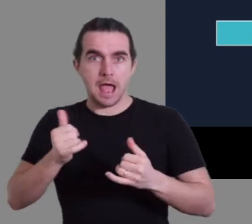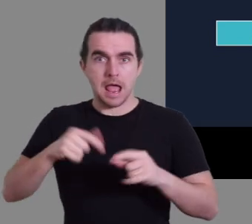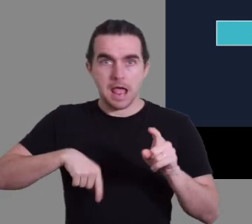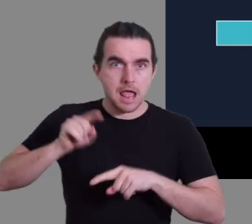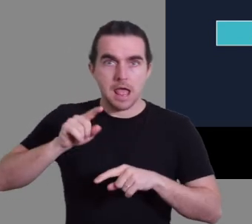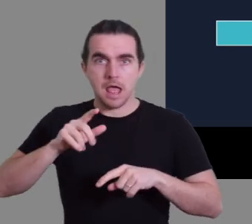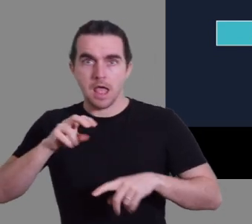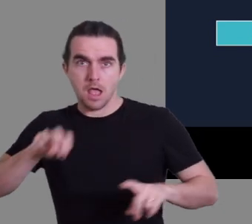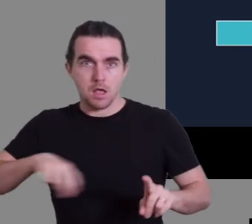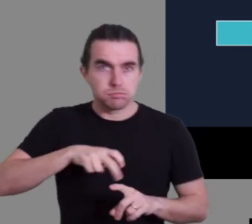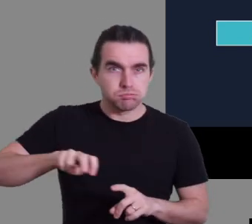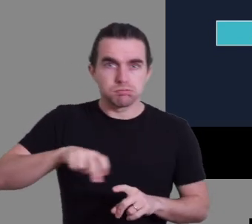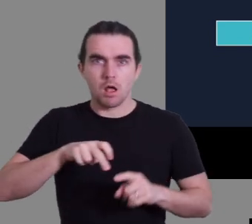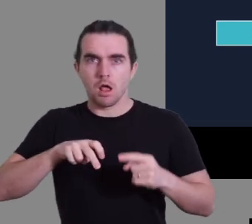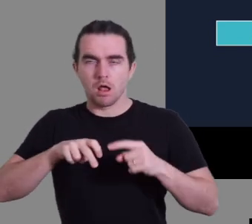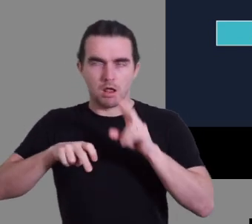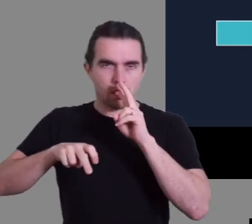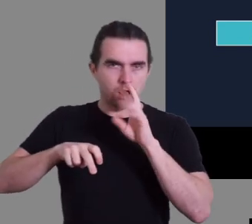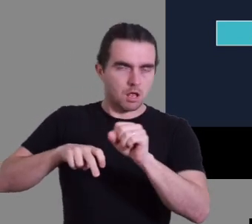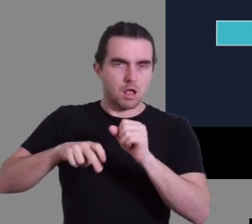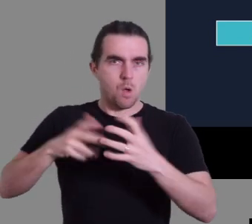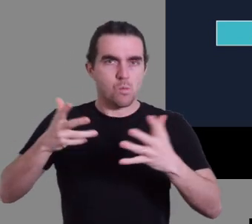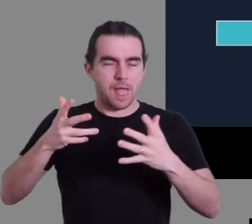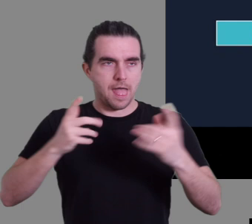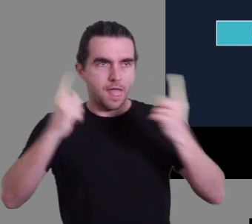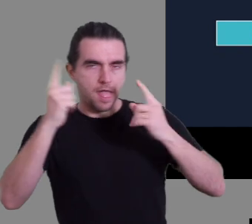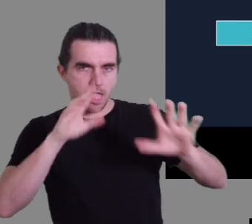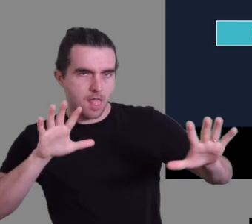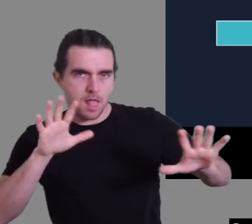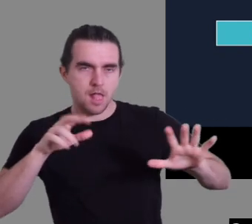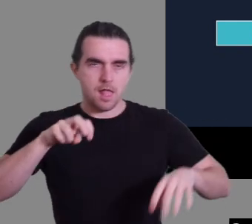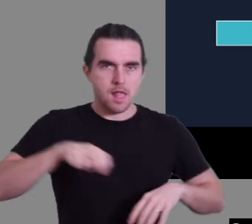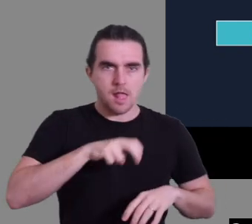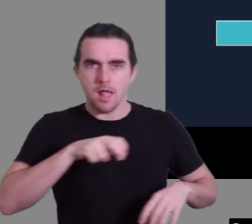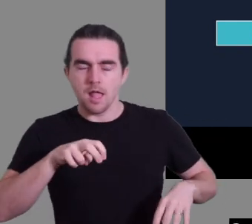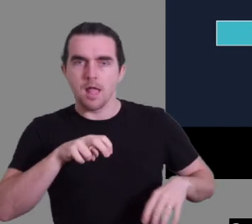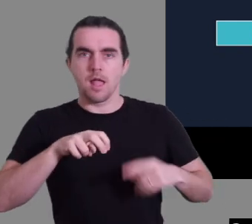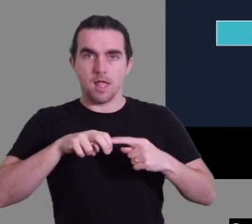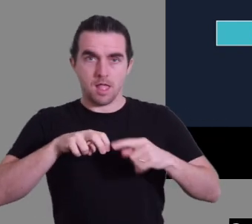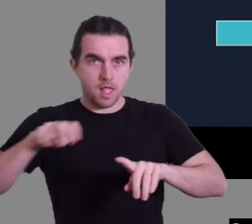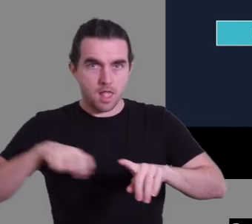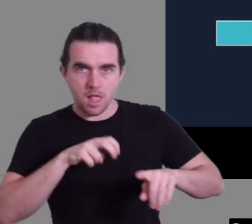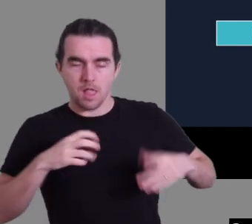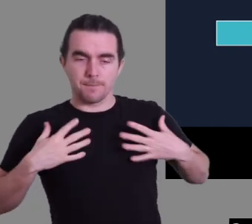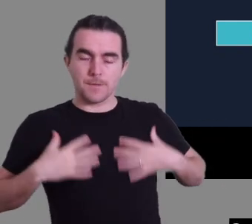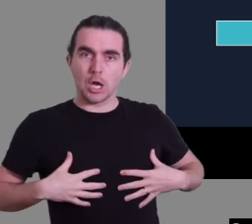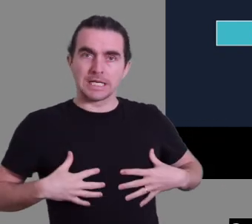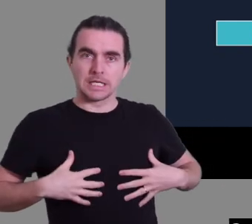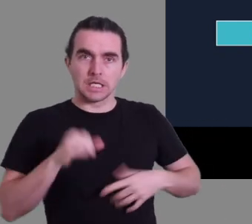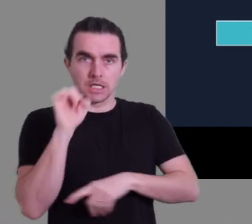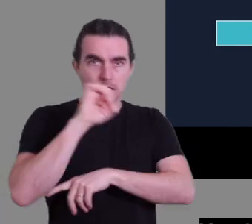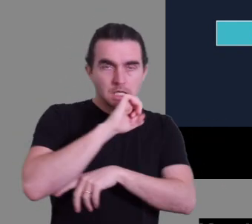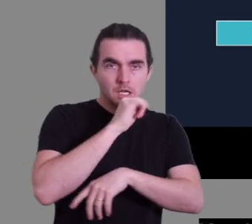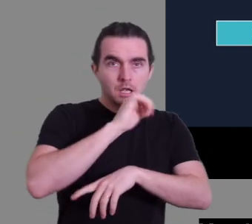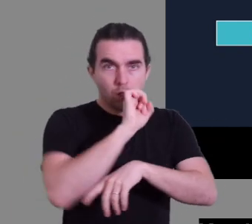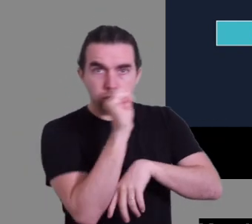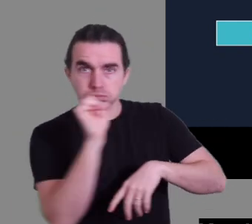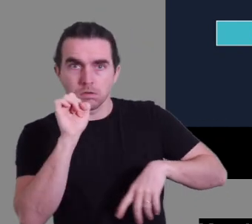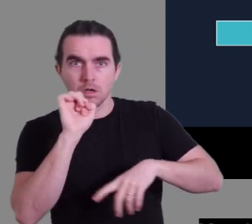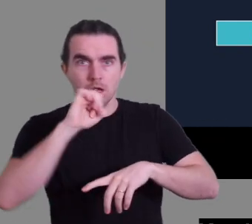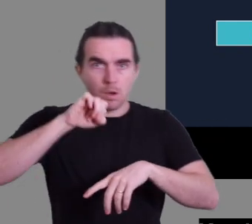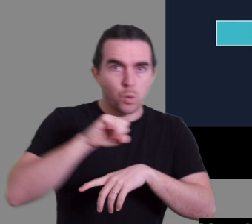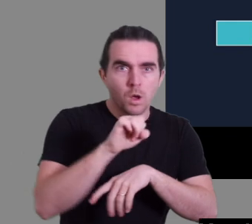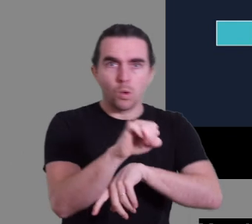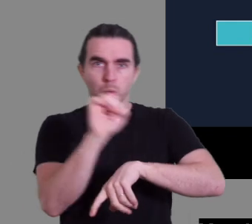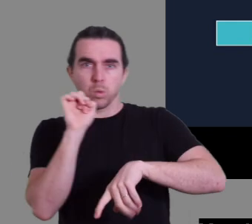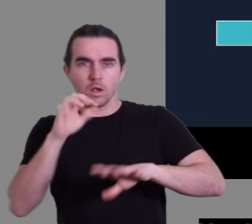within the game. And then chunking it down into movement. So movement skills would be body orientation. You know, is he